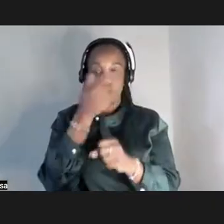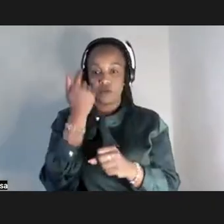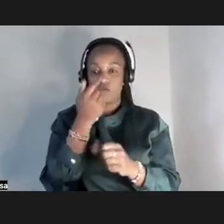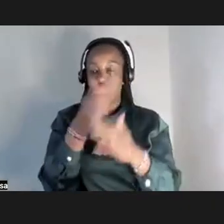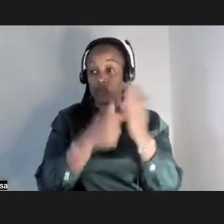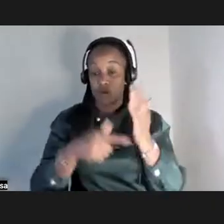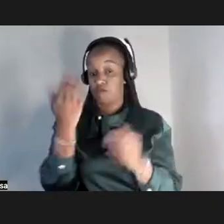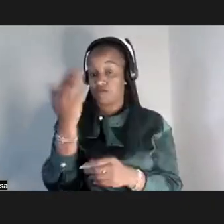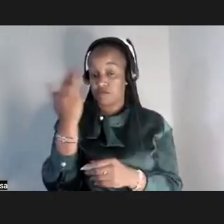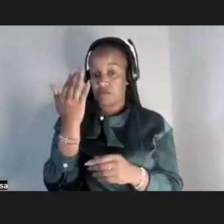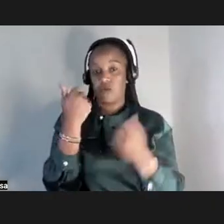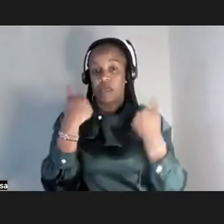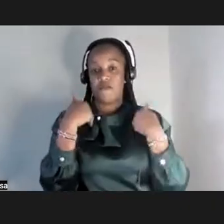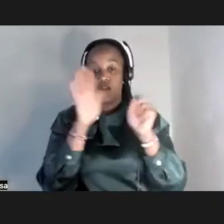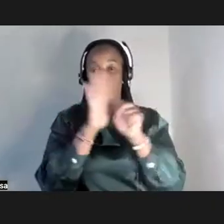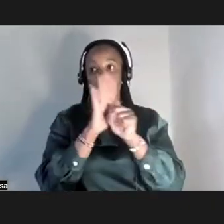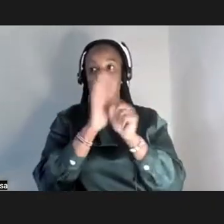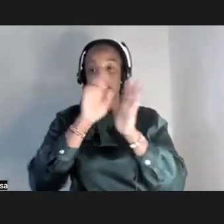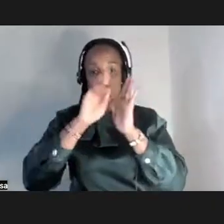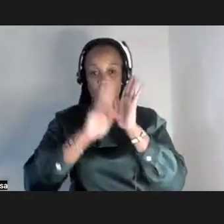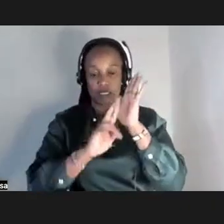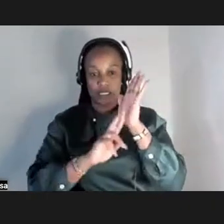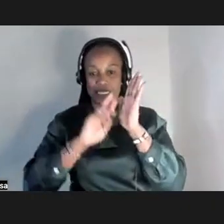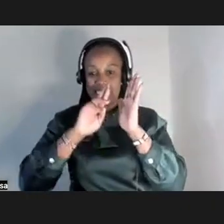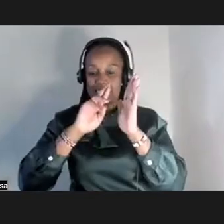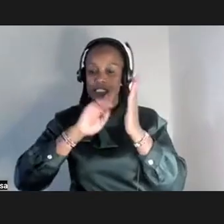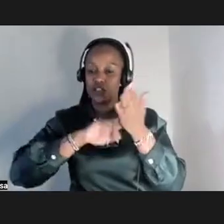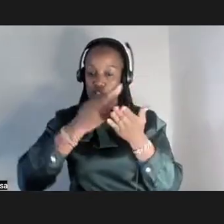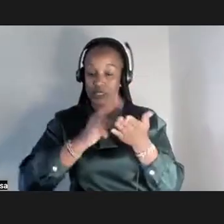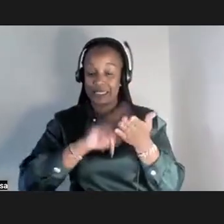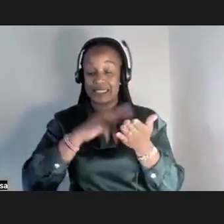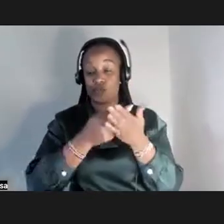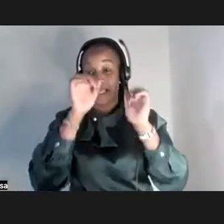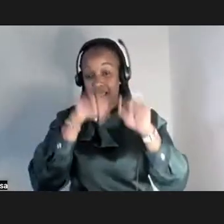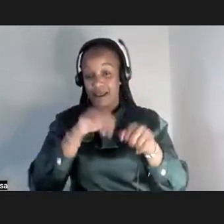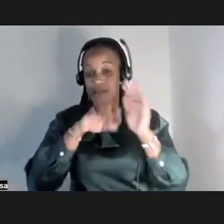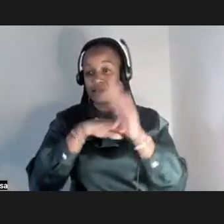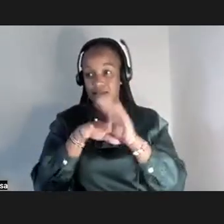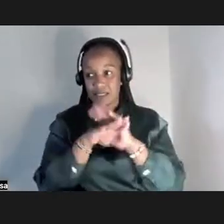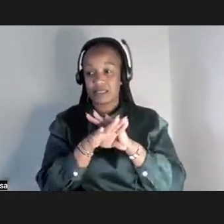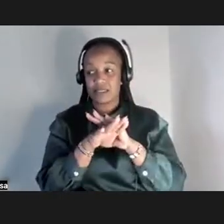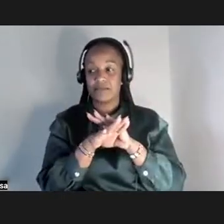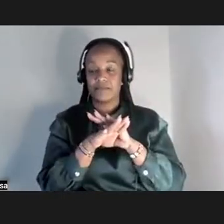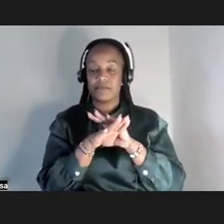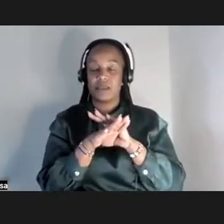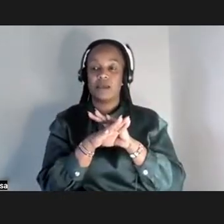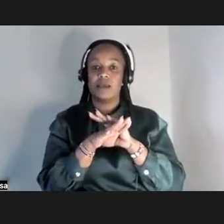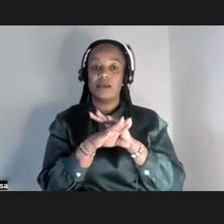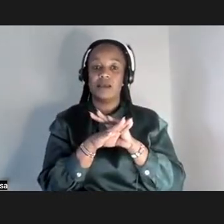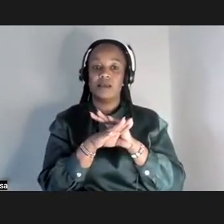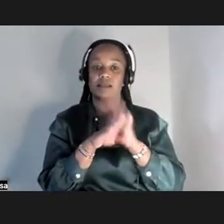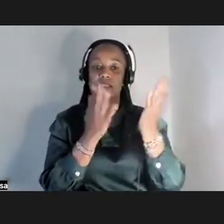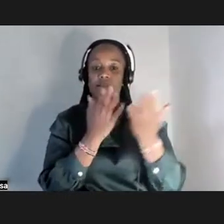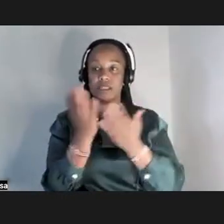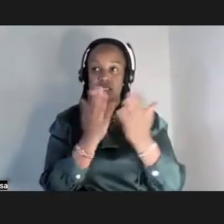resources that you can access that touches on the model healthcare facility that we spoke